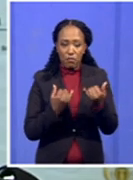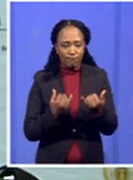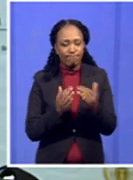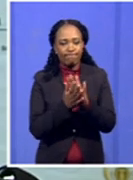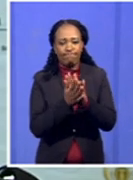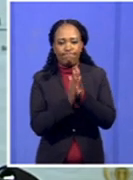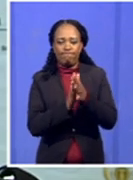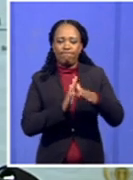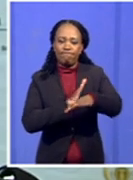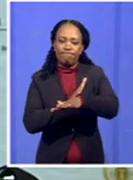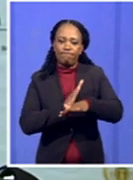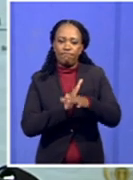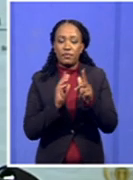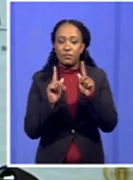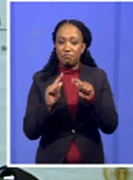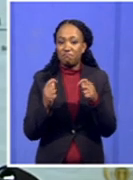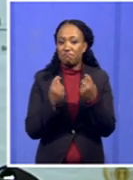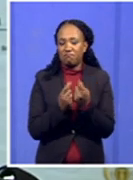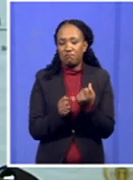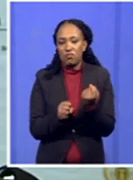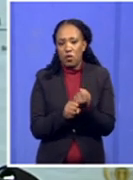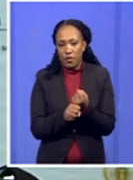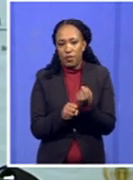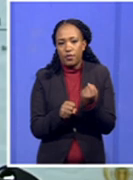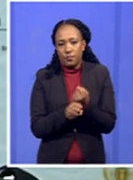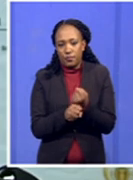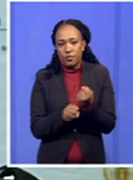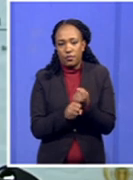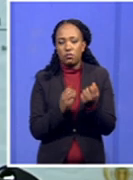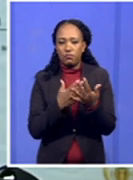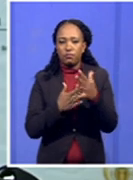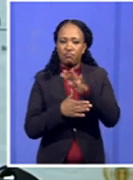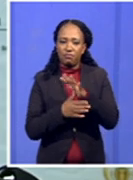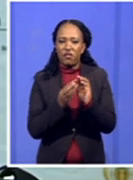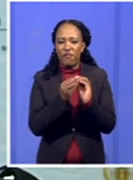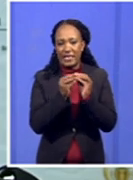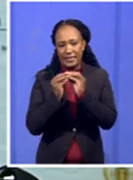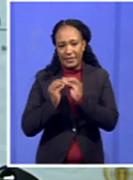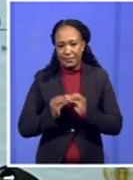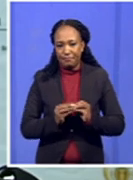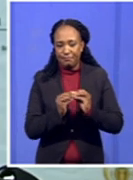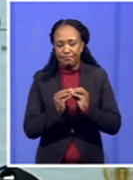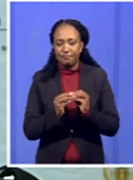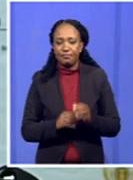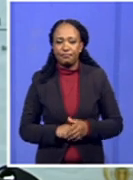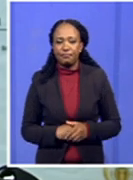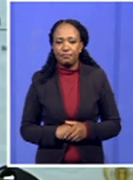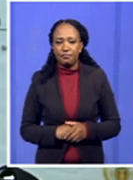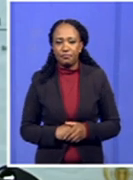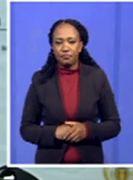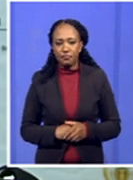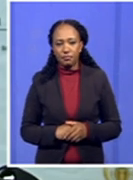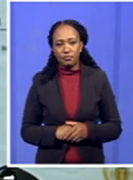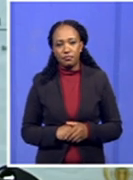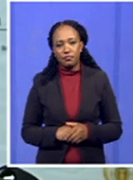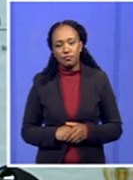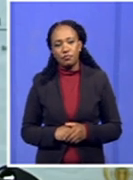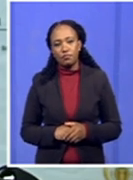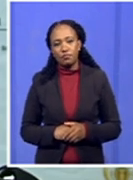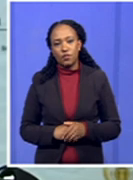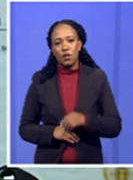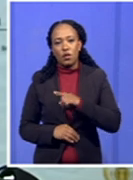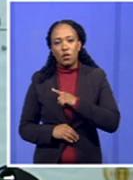team is working around the clock also prioritizing that area to be rehabilitated so that in the not